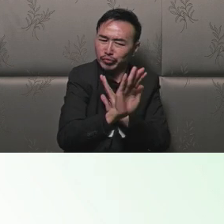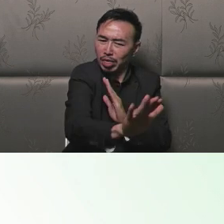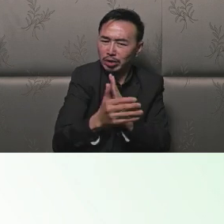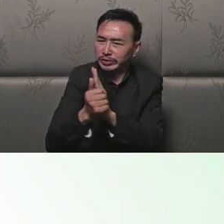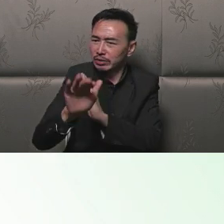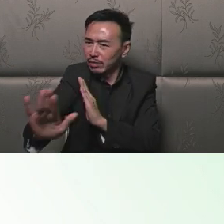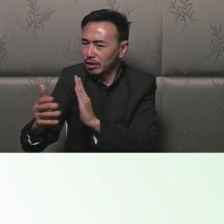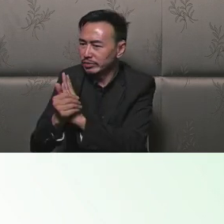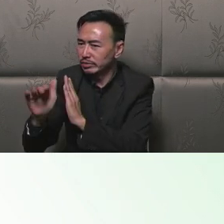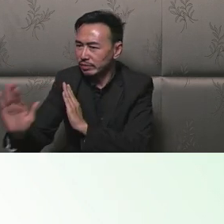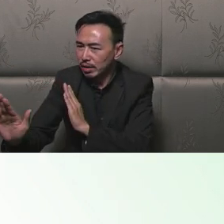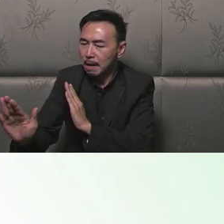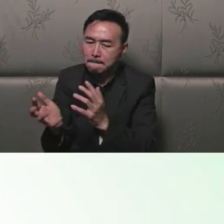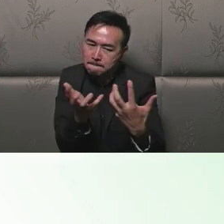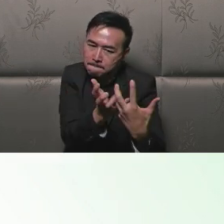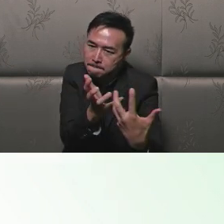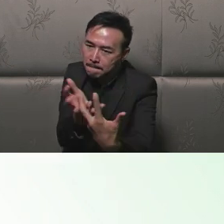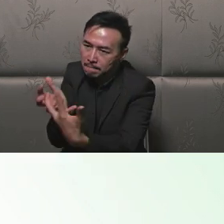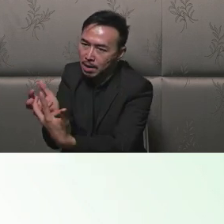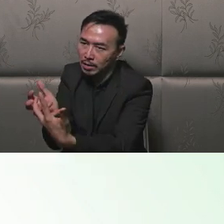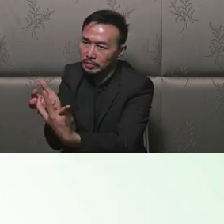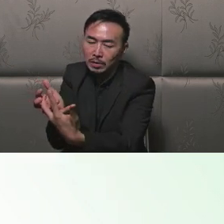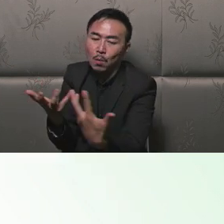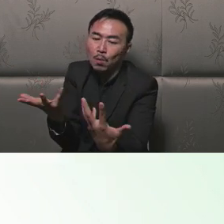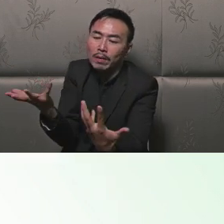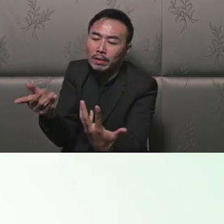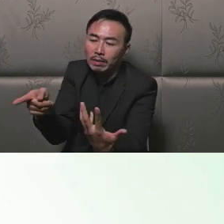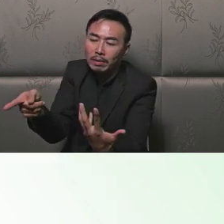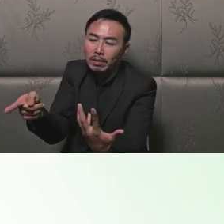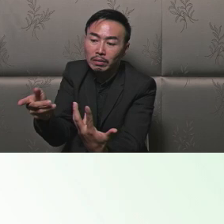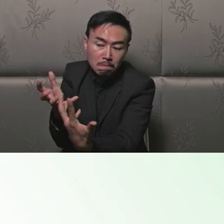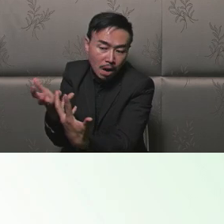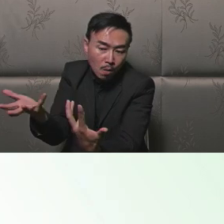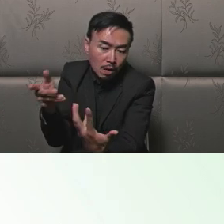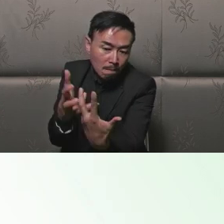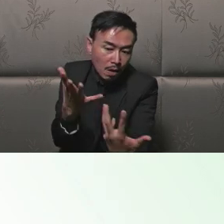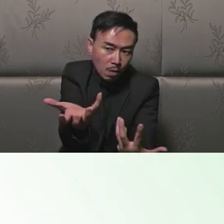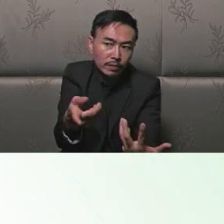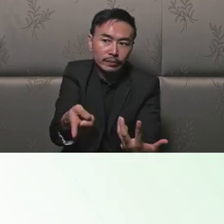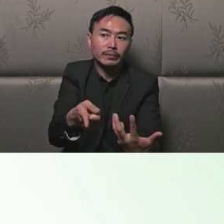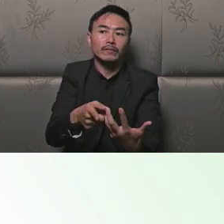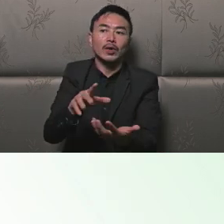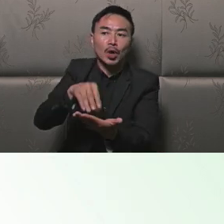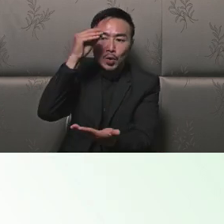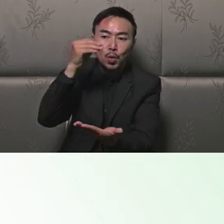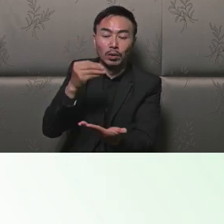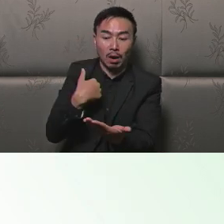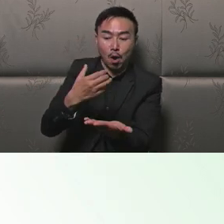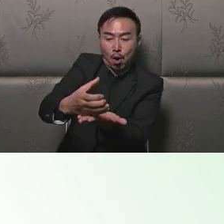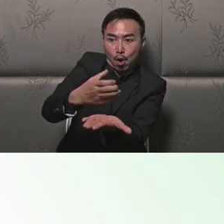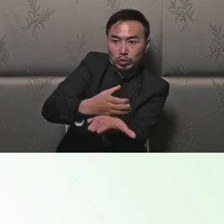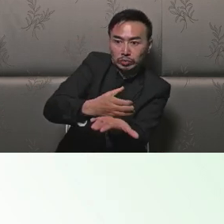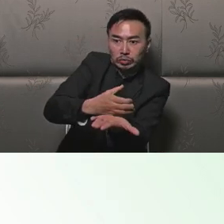the teacher on how to cater to the needs of this hybrid class.